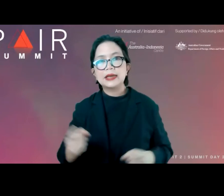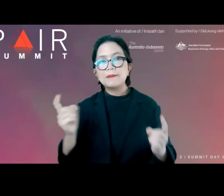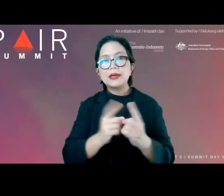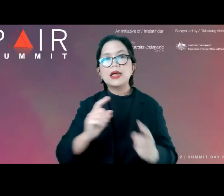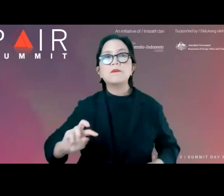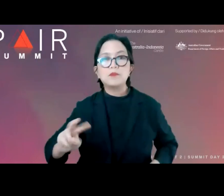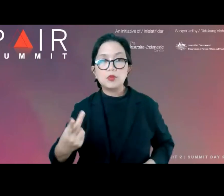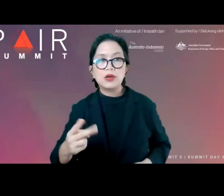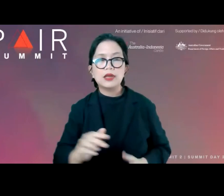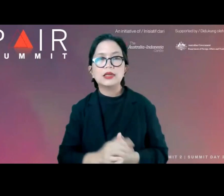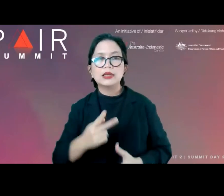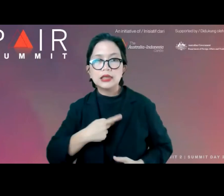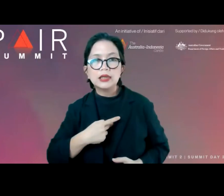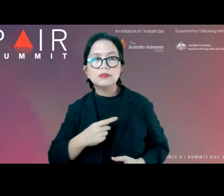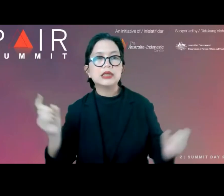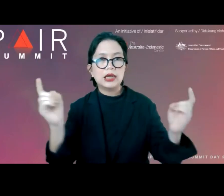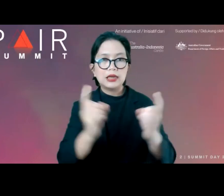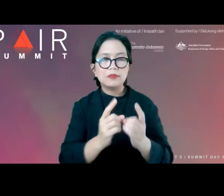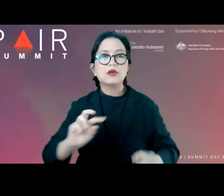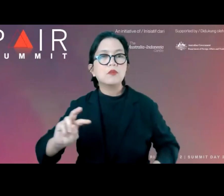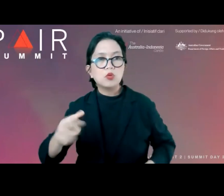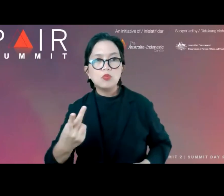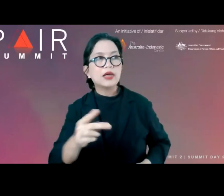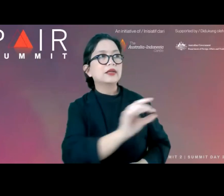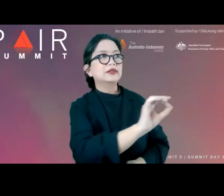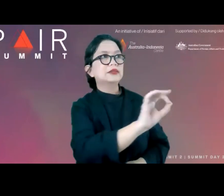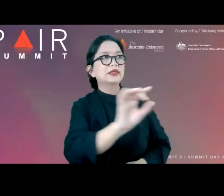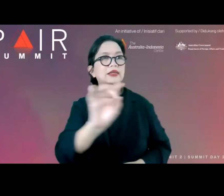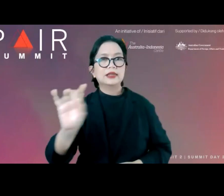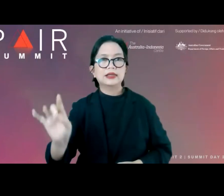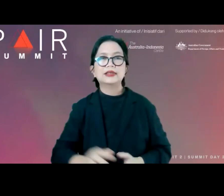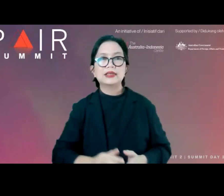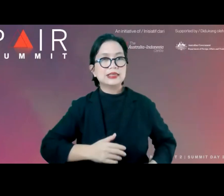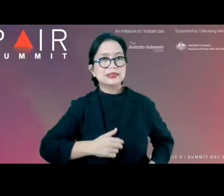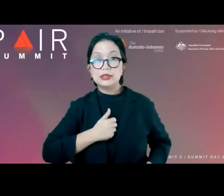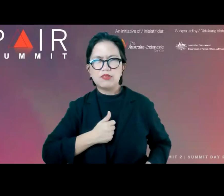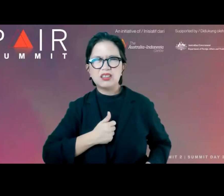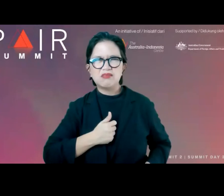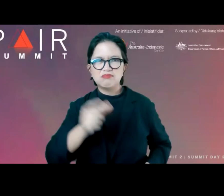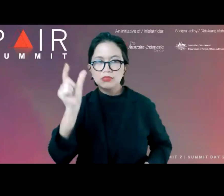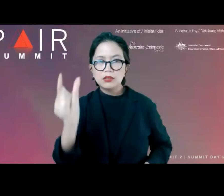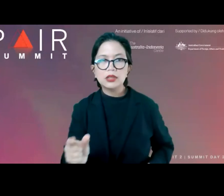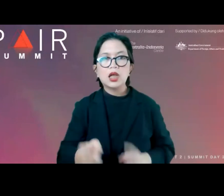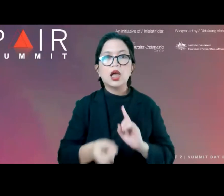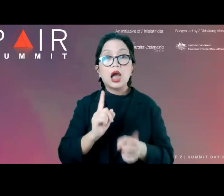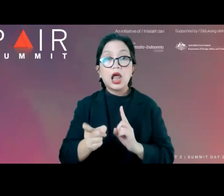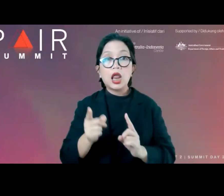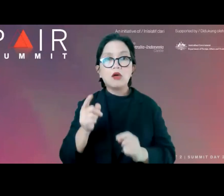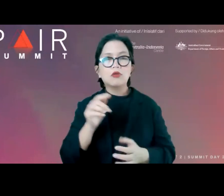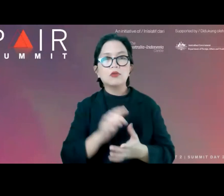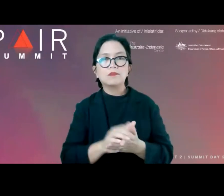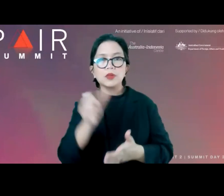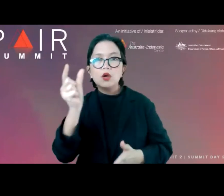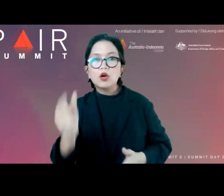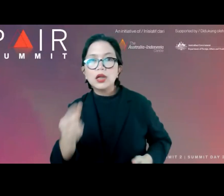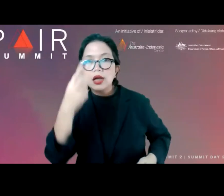kind of change process. It's part of human nature. But if people see that having good data and being